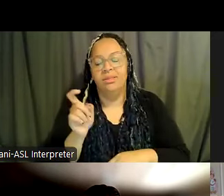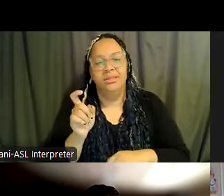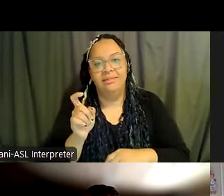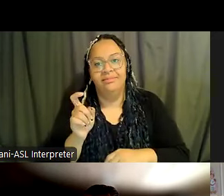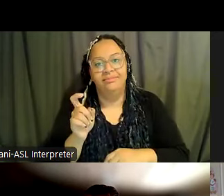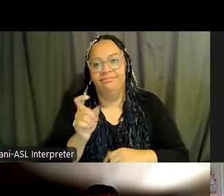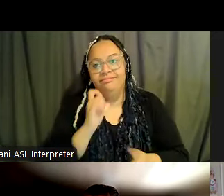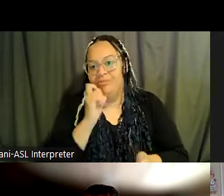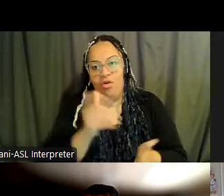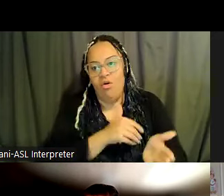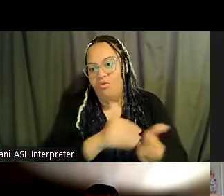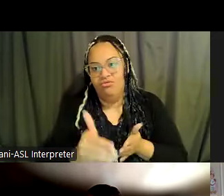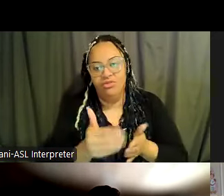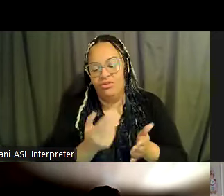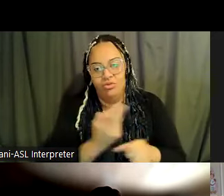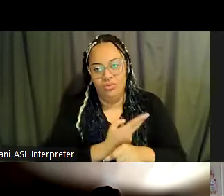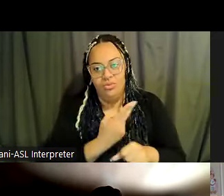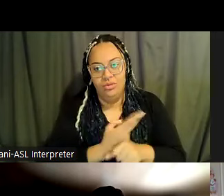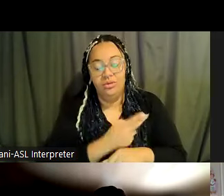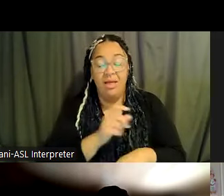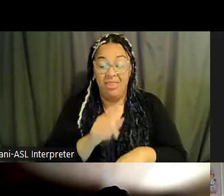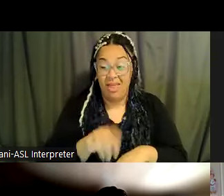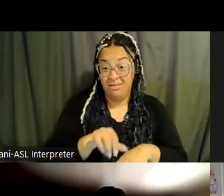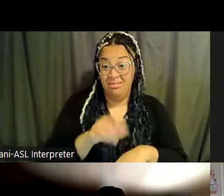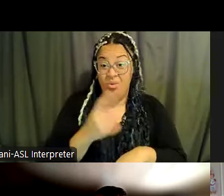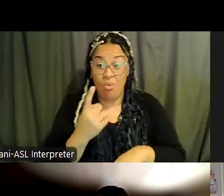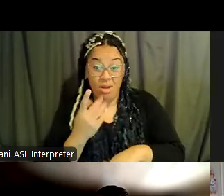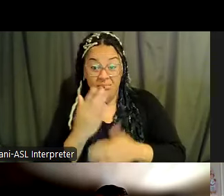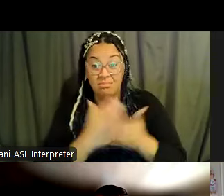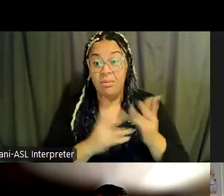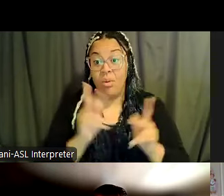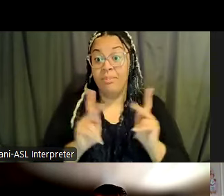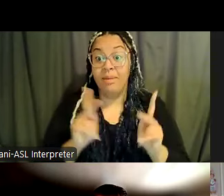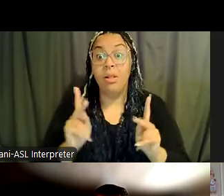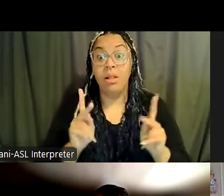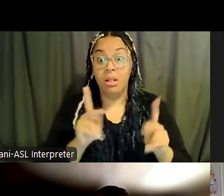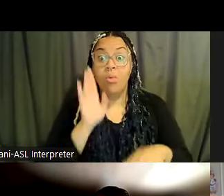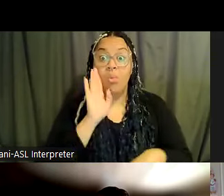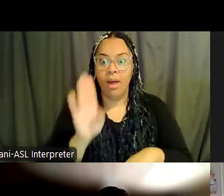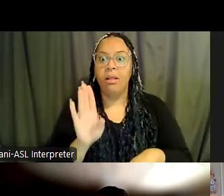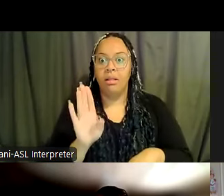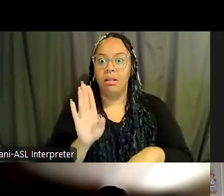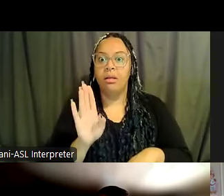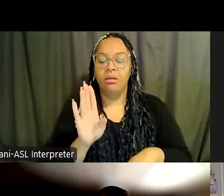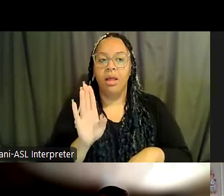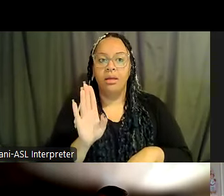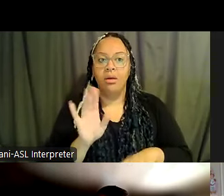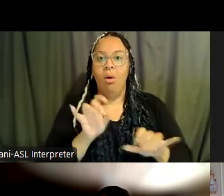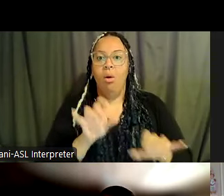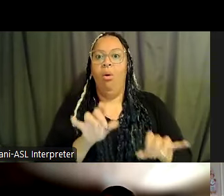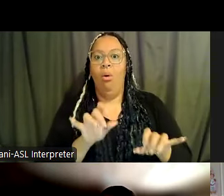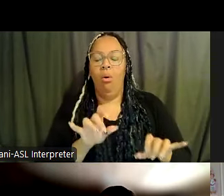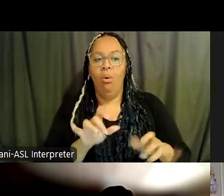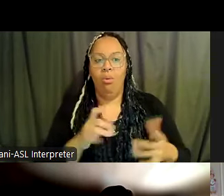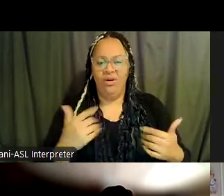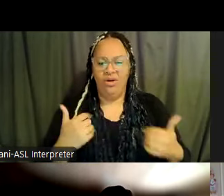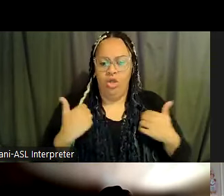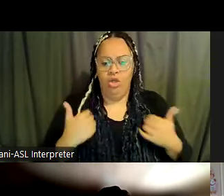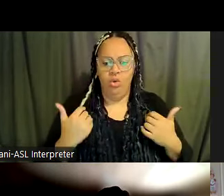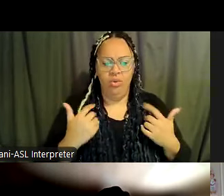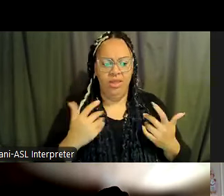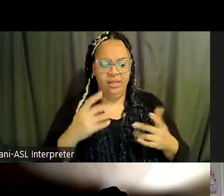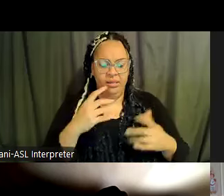used. And that's one of the spaces where people do take actions around firearms. When a youth is experiencing thoughts of suicide,